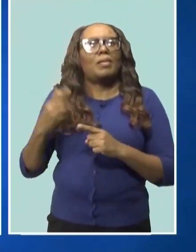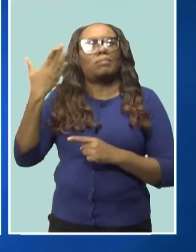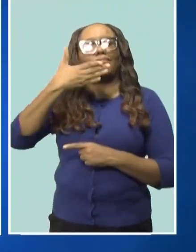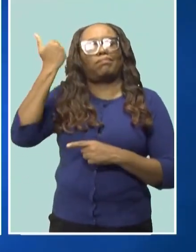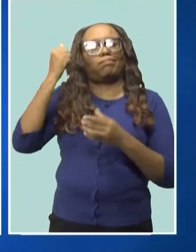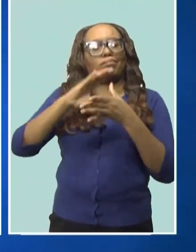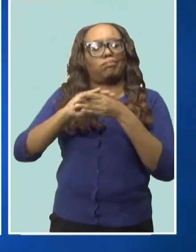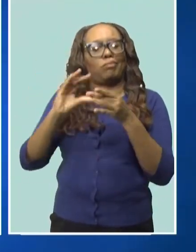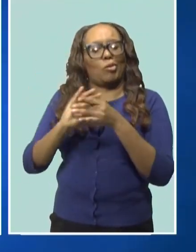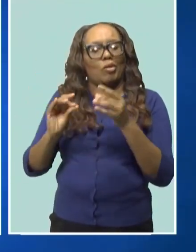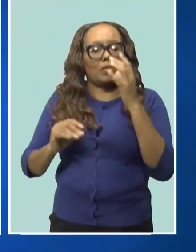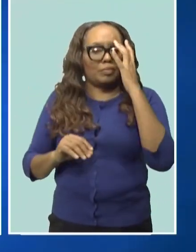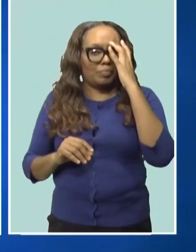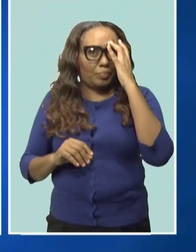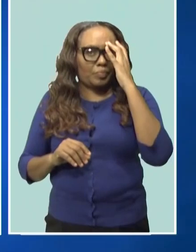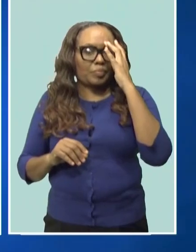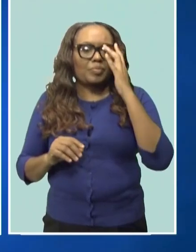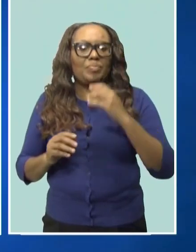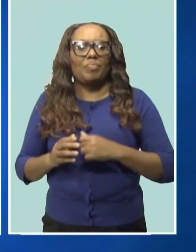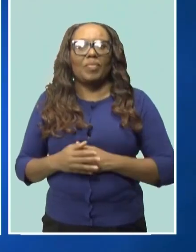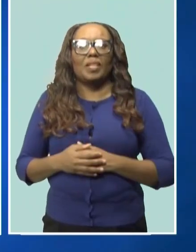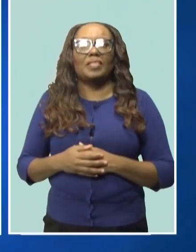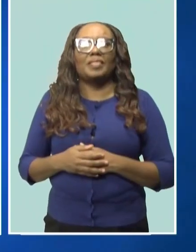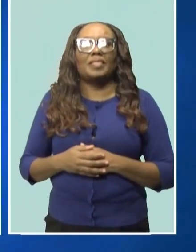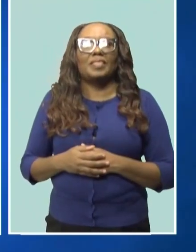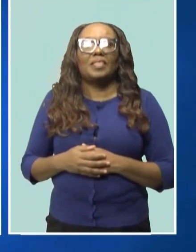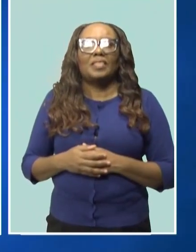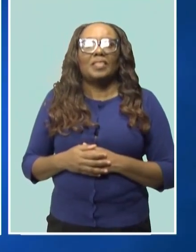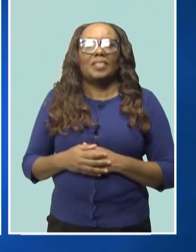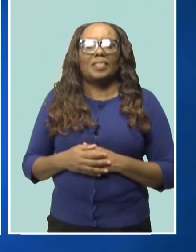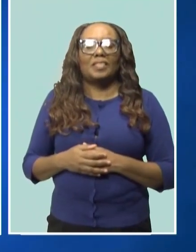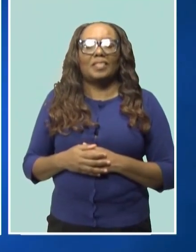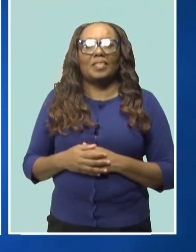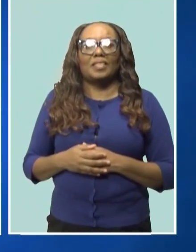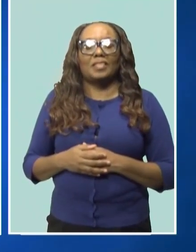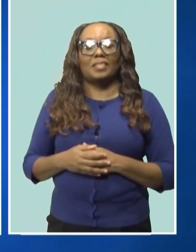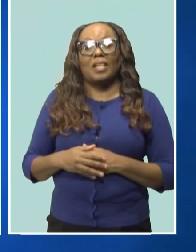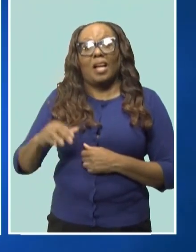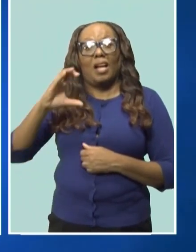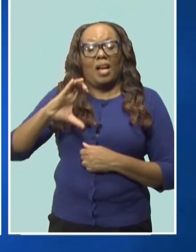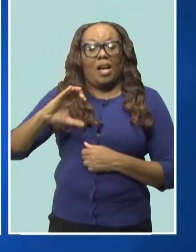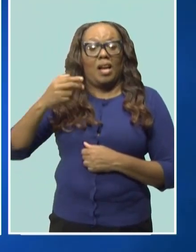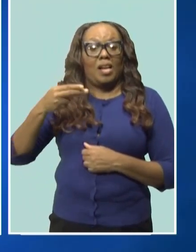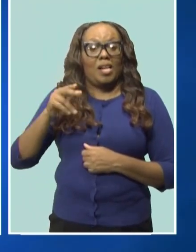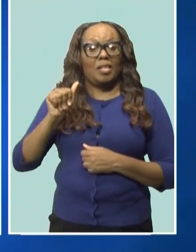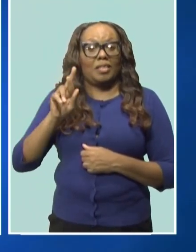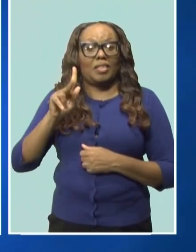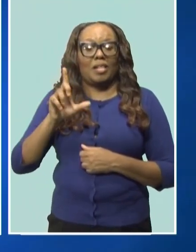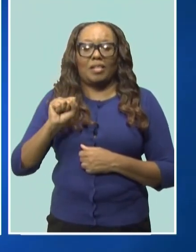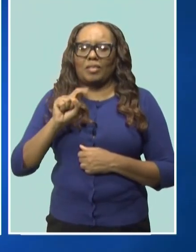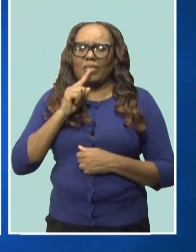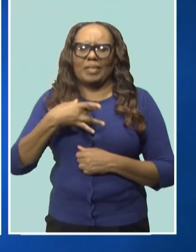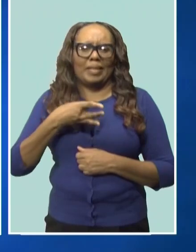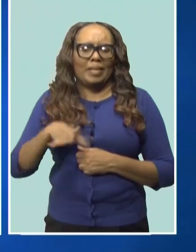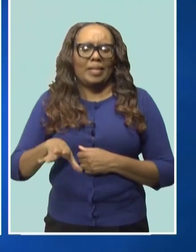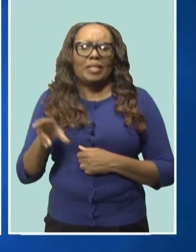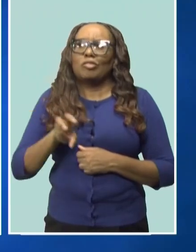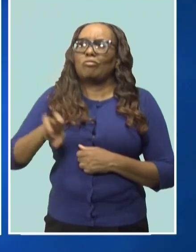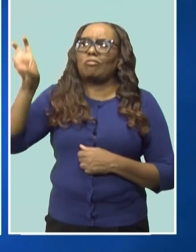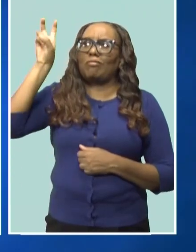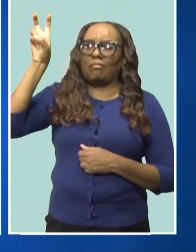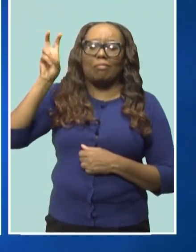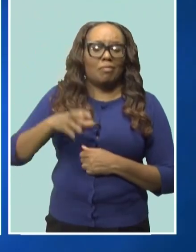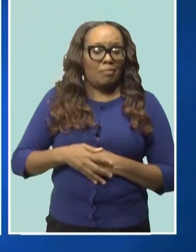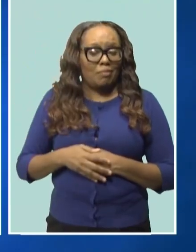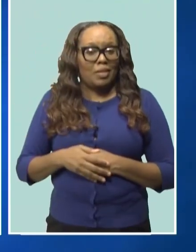Now, Grant didn't like to travel outside of Barbados, really. He would go the length of breadth of Barbados. When it comes